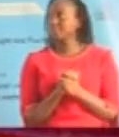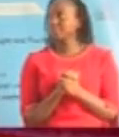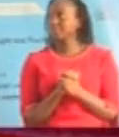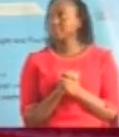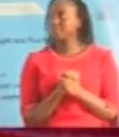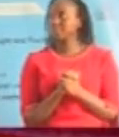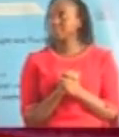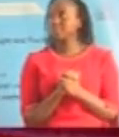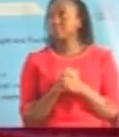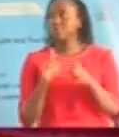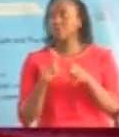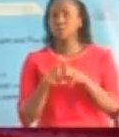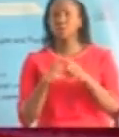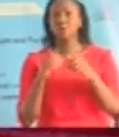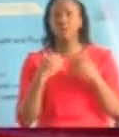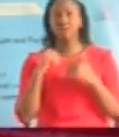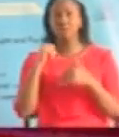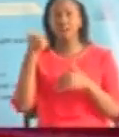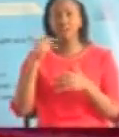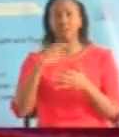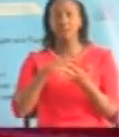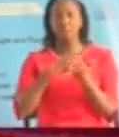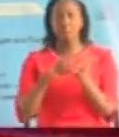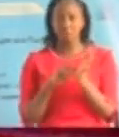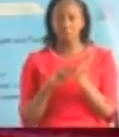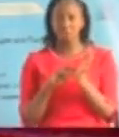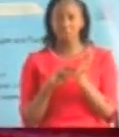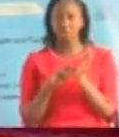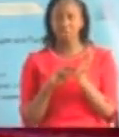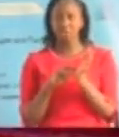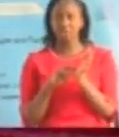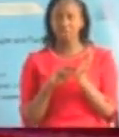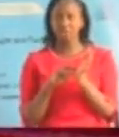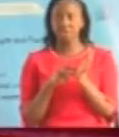There is another project by